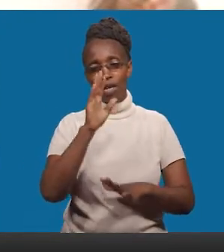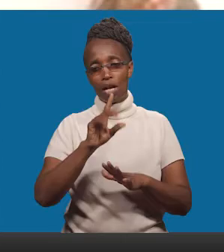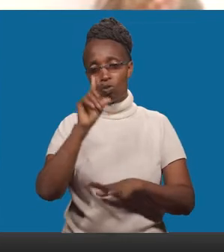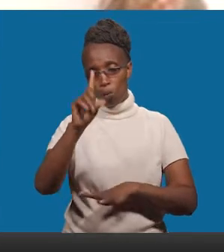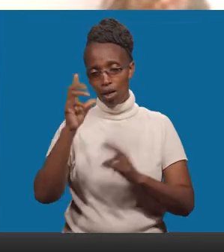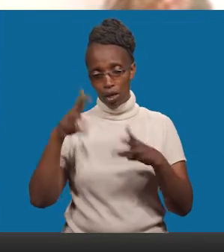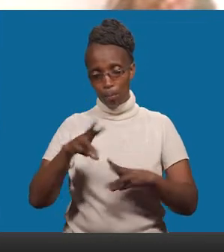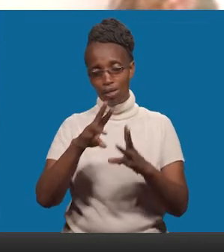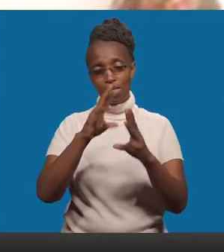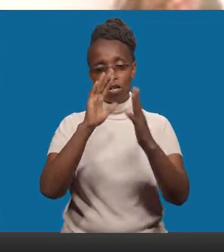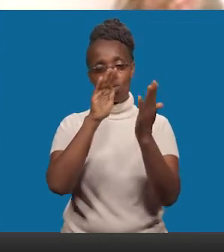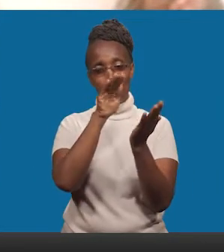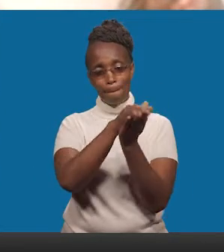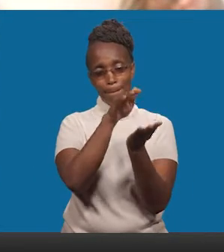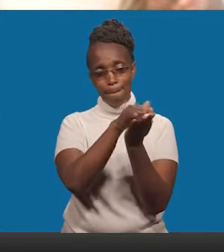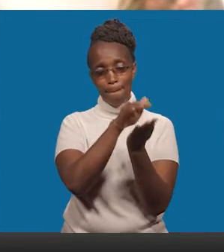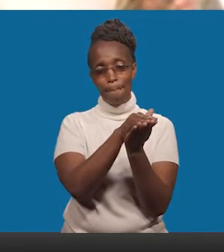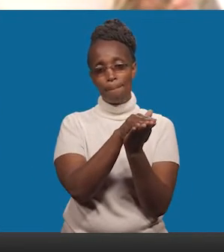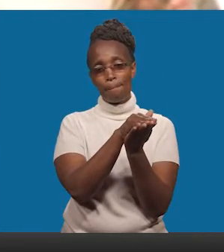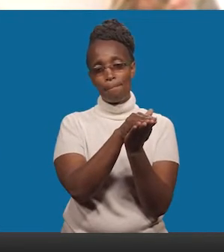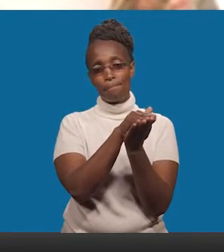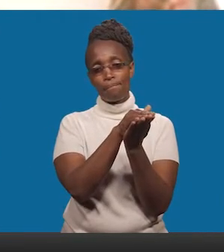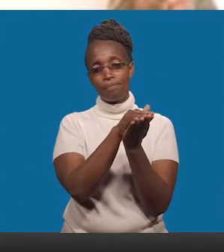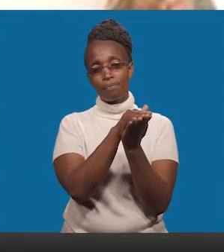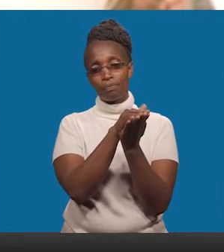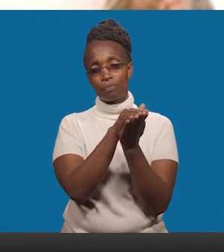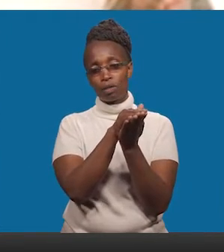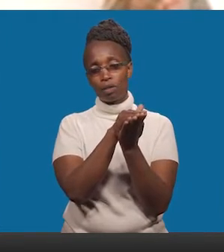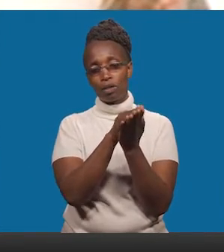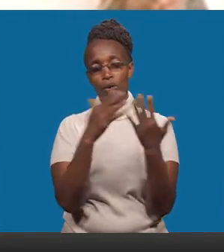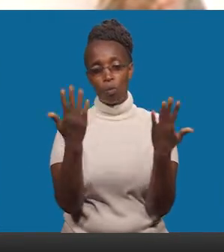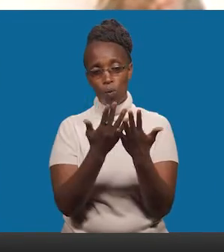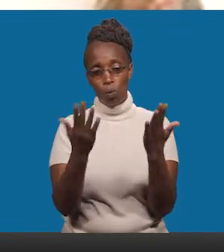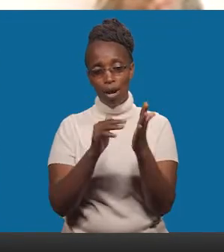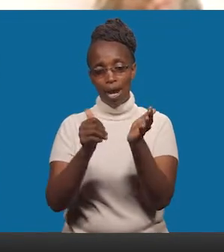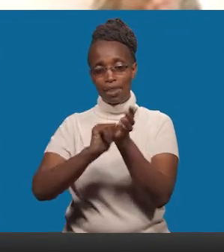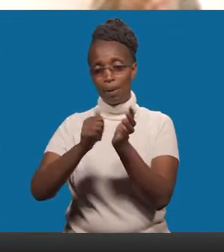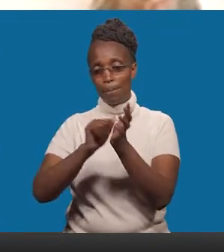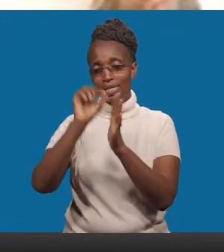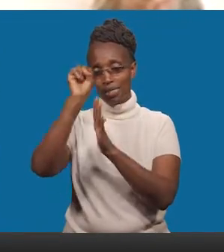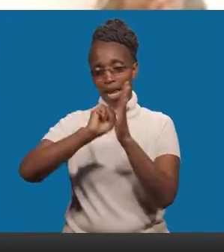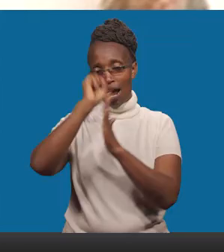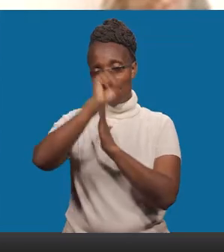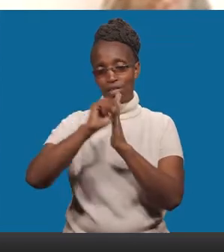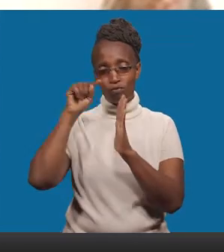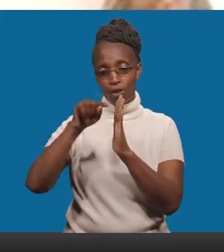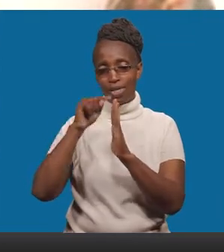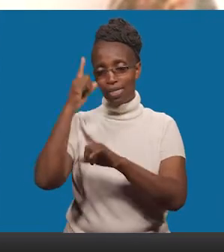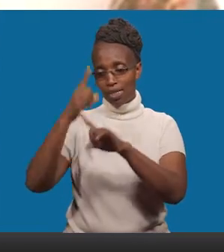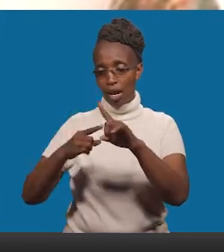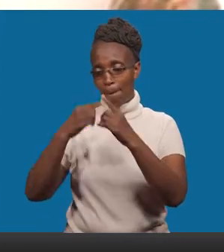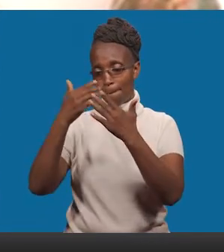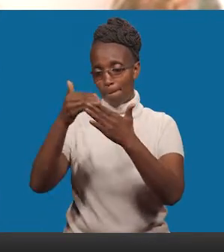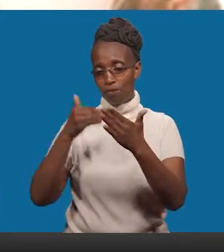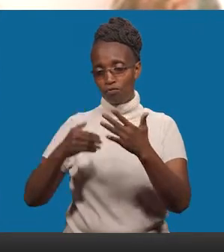Produce Board and strategic grain reserves and mop up the entire maize harvest of this year